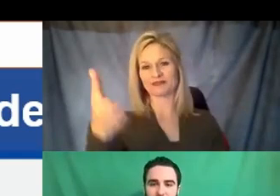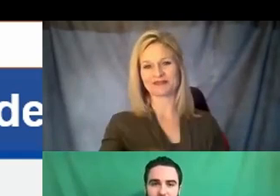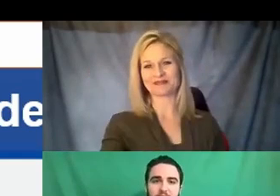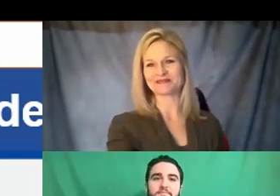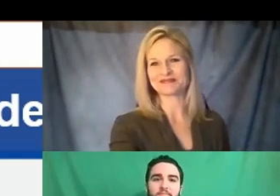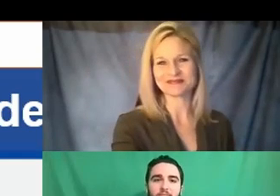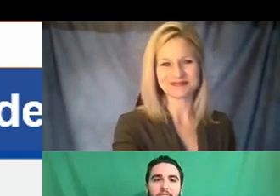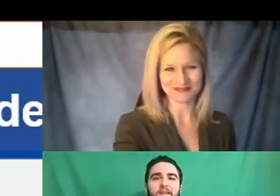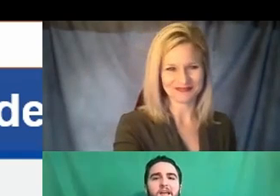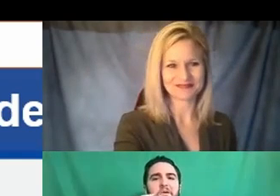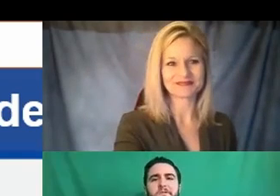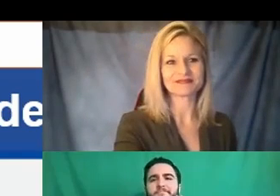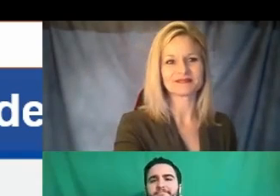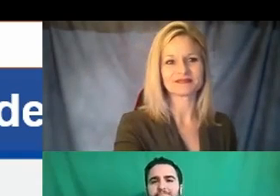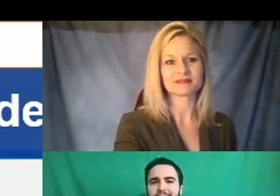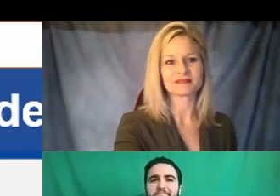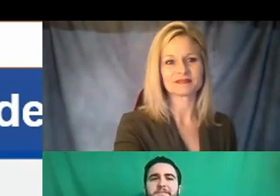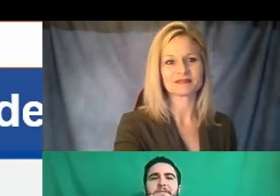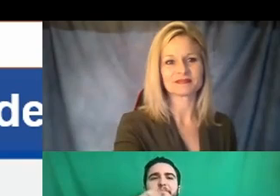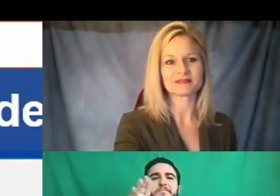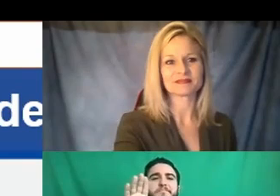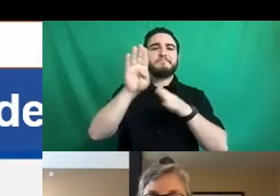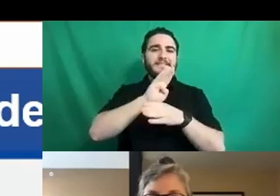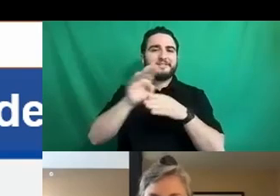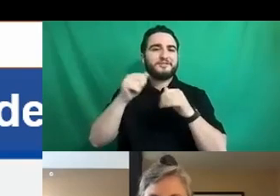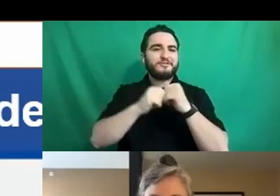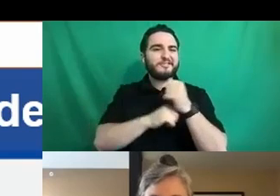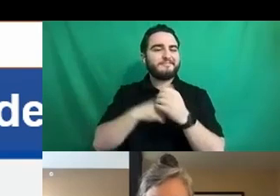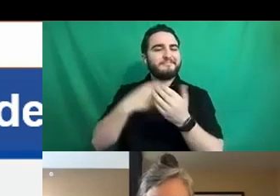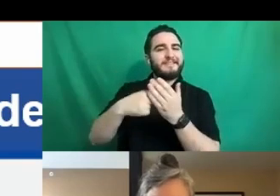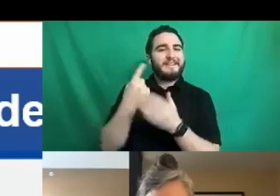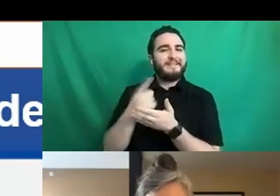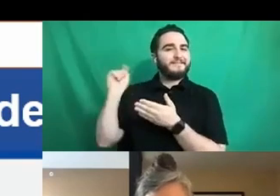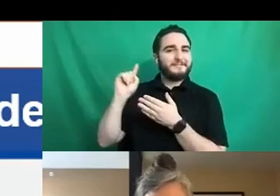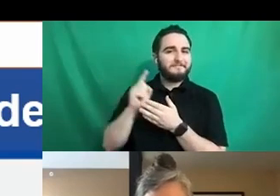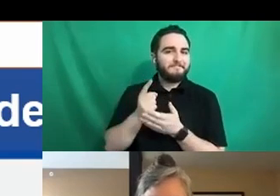we were going to cover last week but didn't get to first.